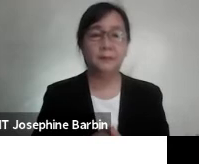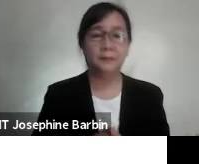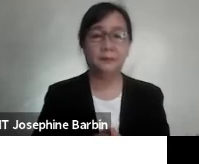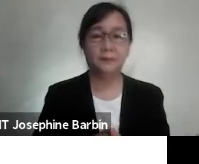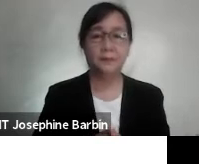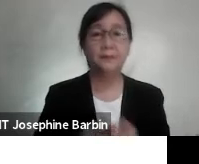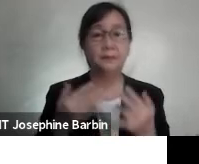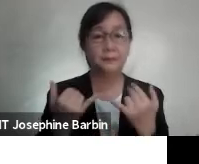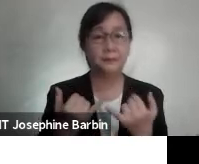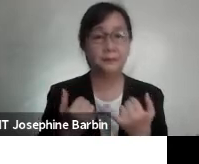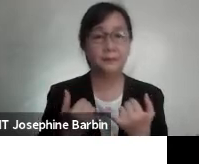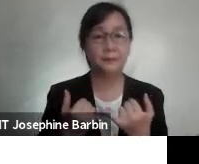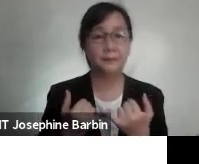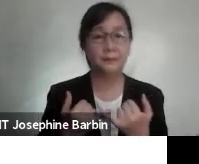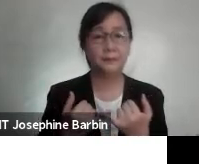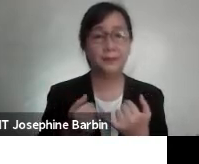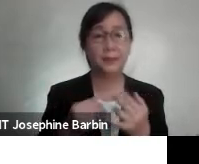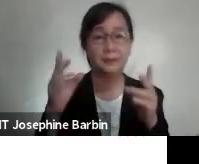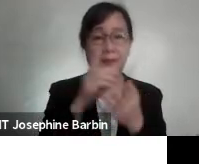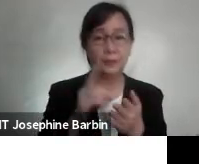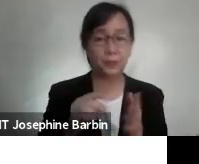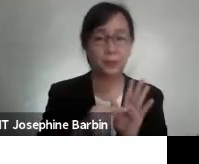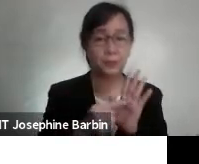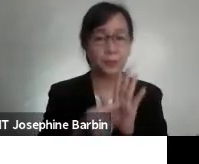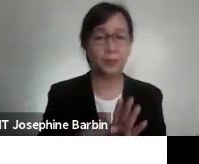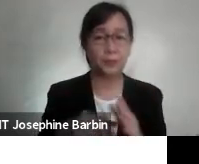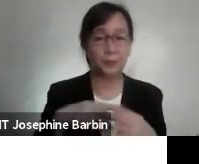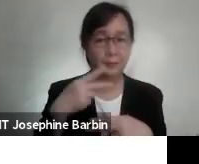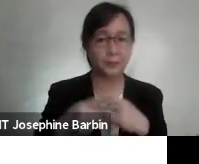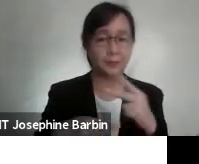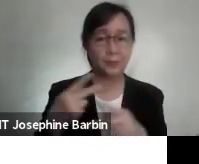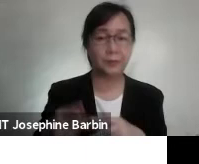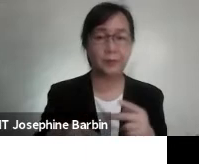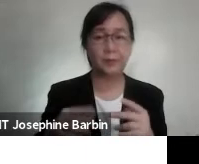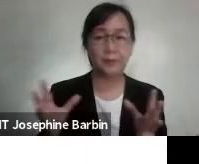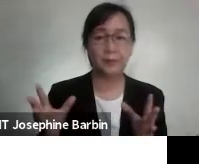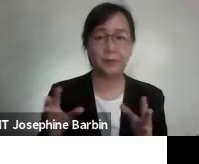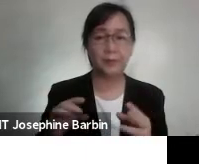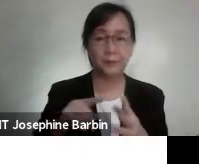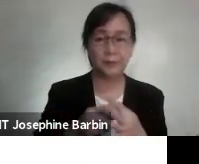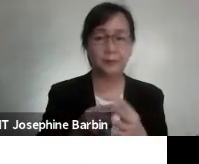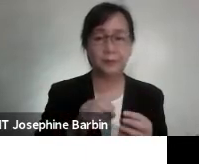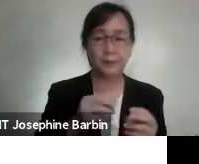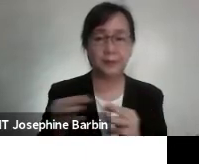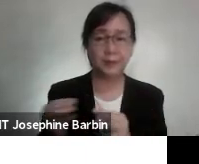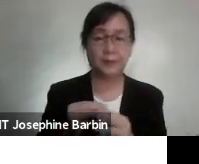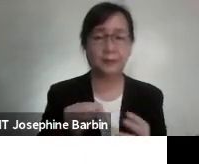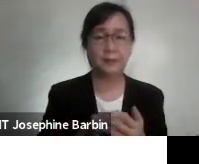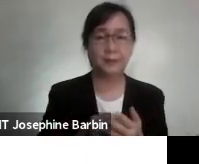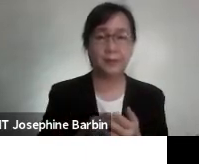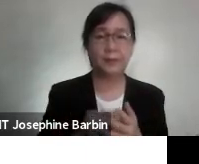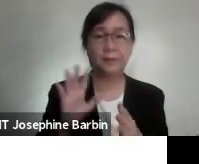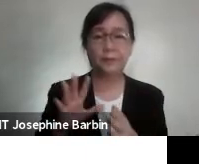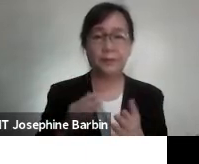So this diagram shows the process of drafting the General Comment, which was led by the Five Rights Foundation